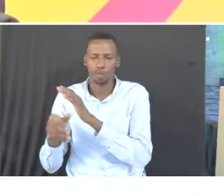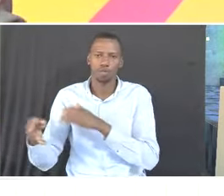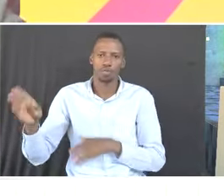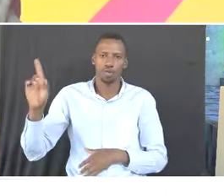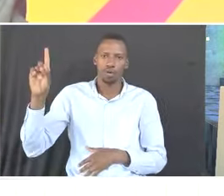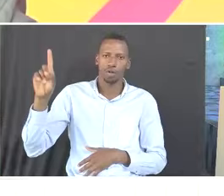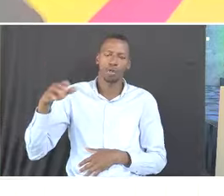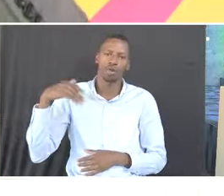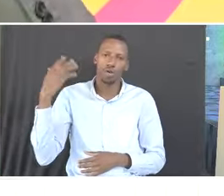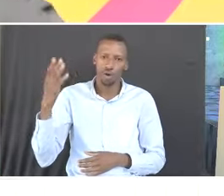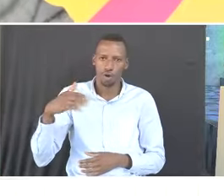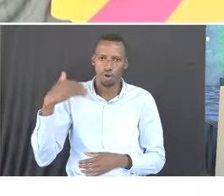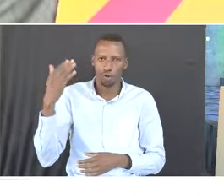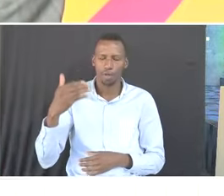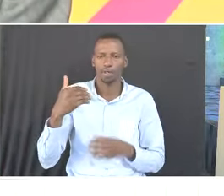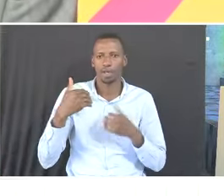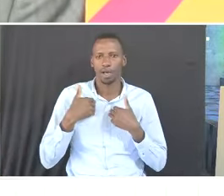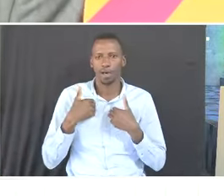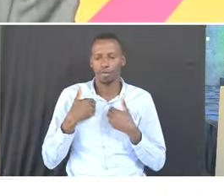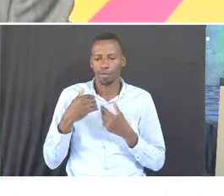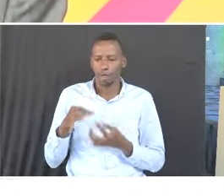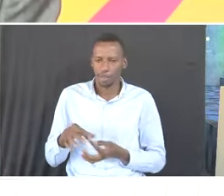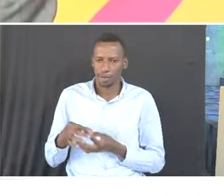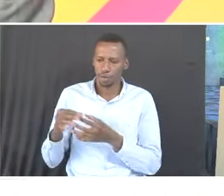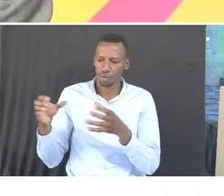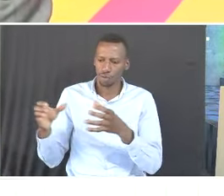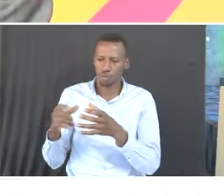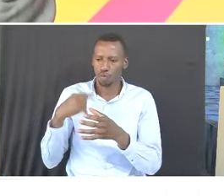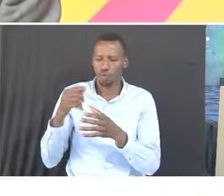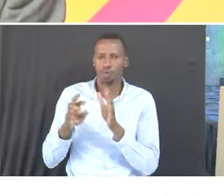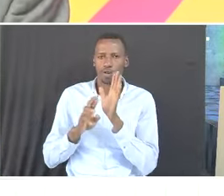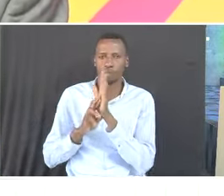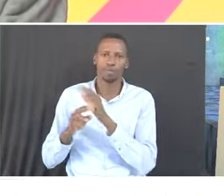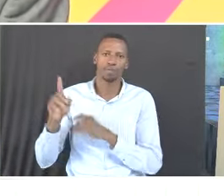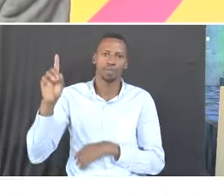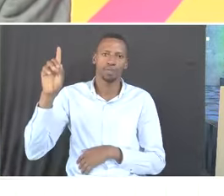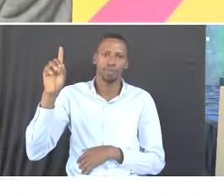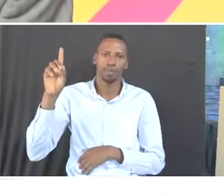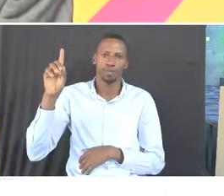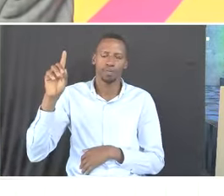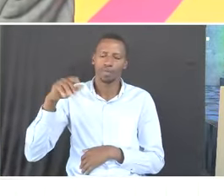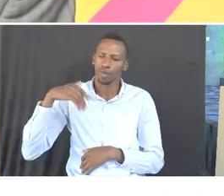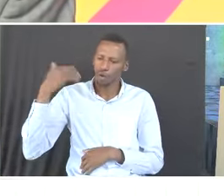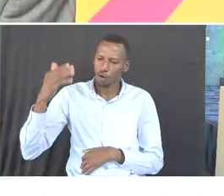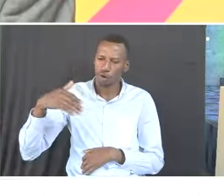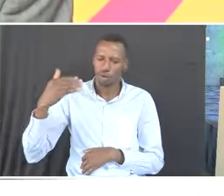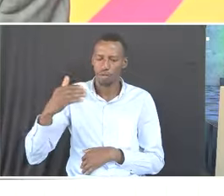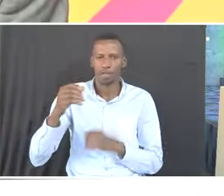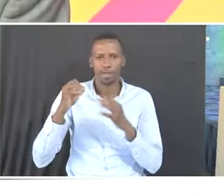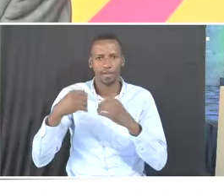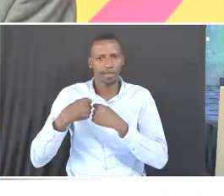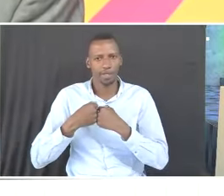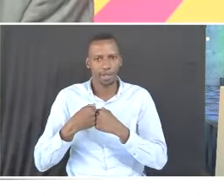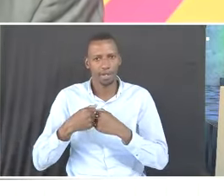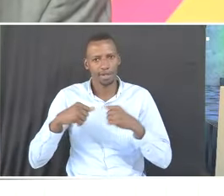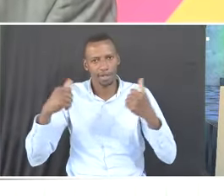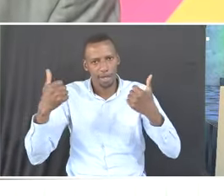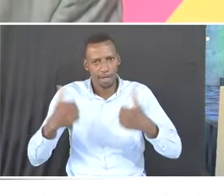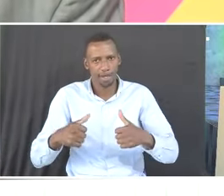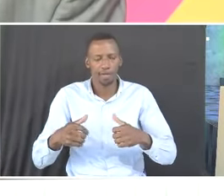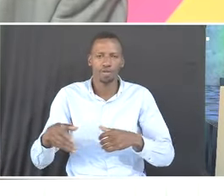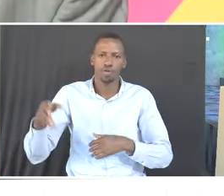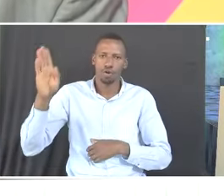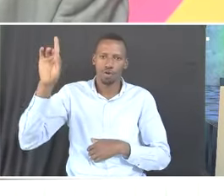always had a remnant representing him. Always, in any crisis, God has always had a